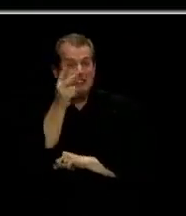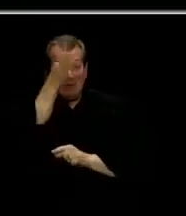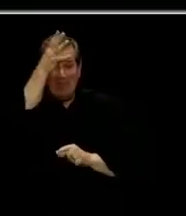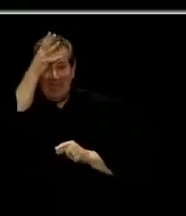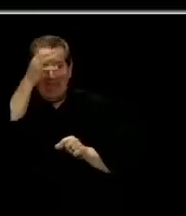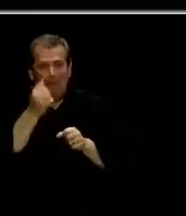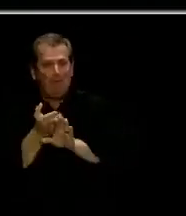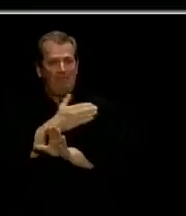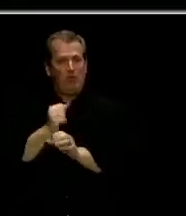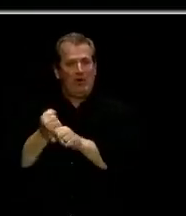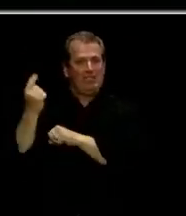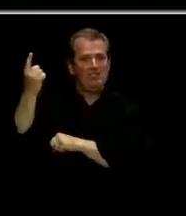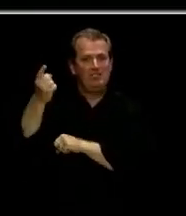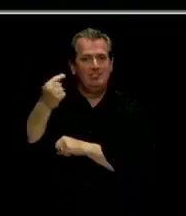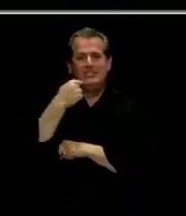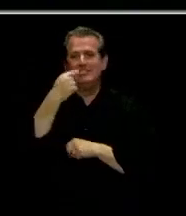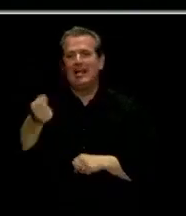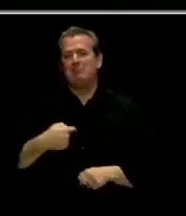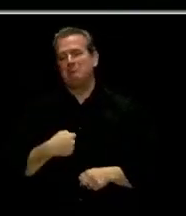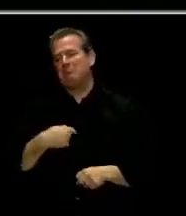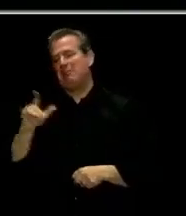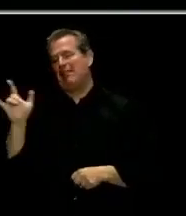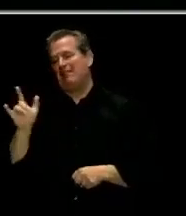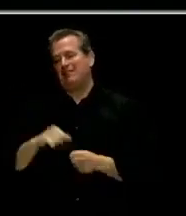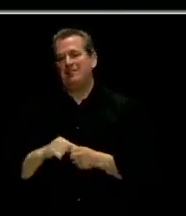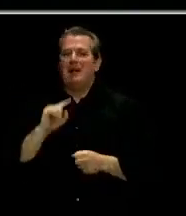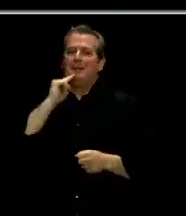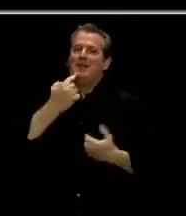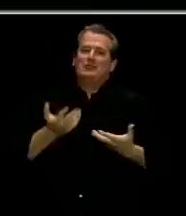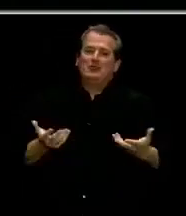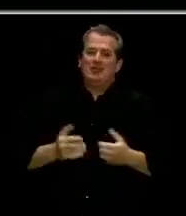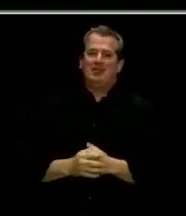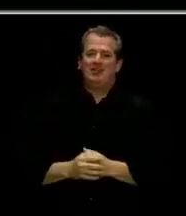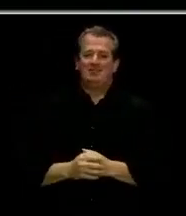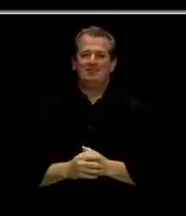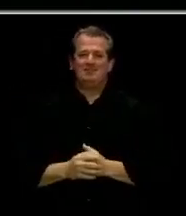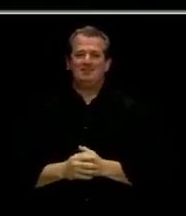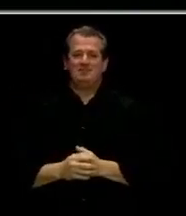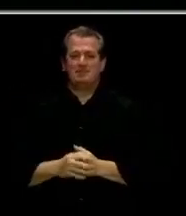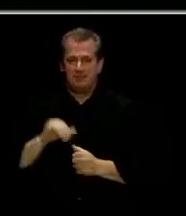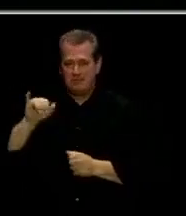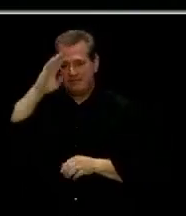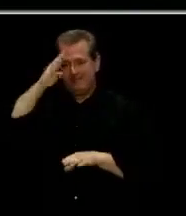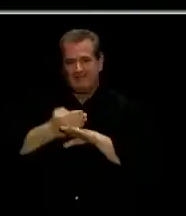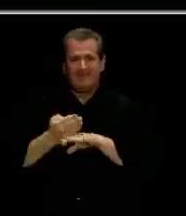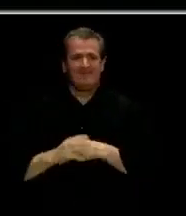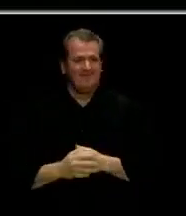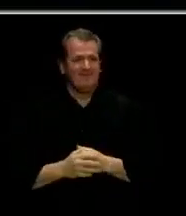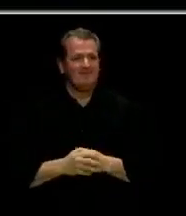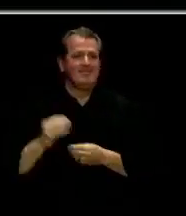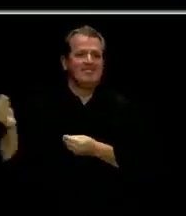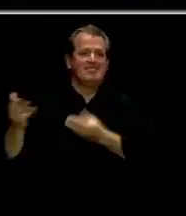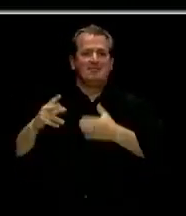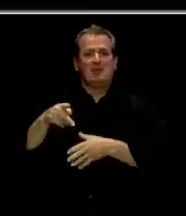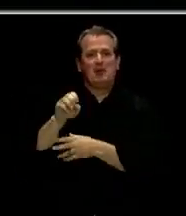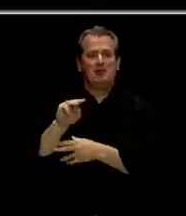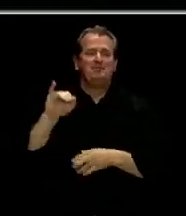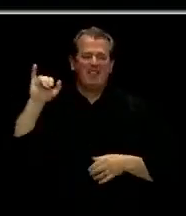before next year, tell him I love him and miss him back here. All right, that's what my disabled son did for me. All